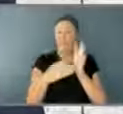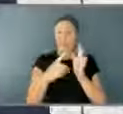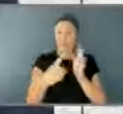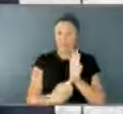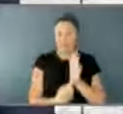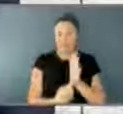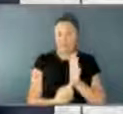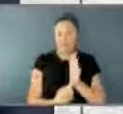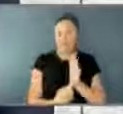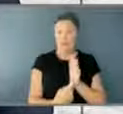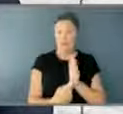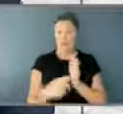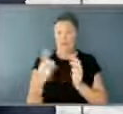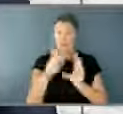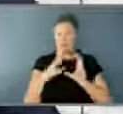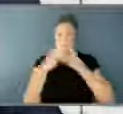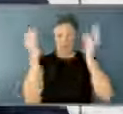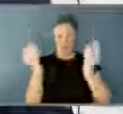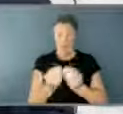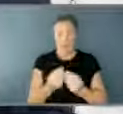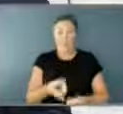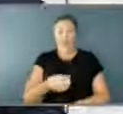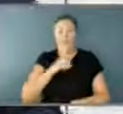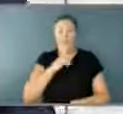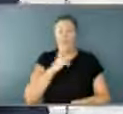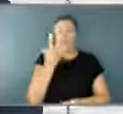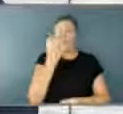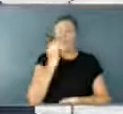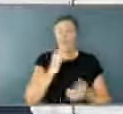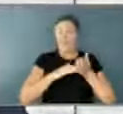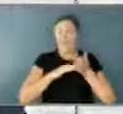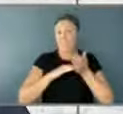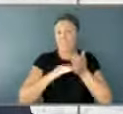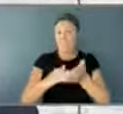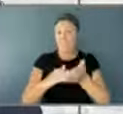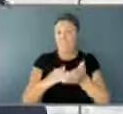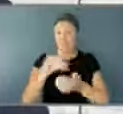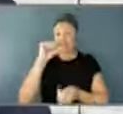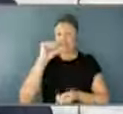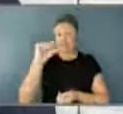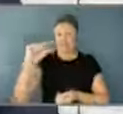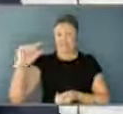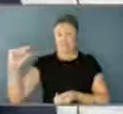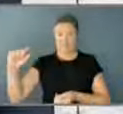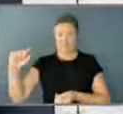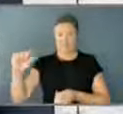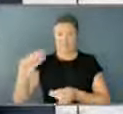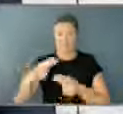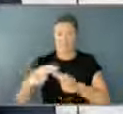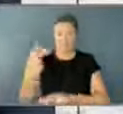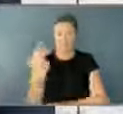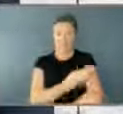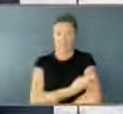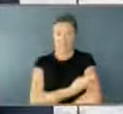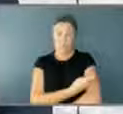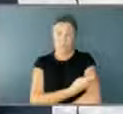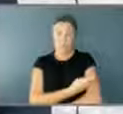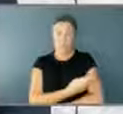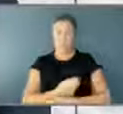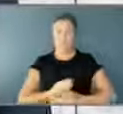That brings to now 150 million doses, what Australia has been able to secure to not